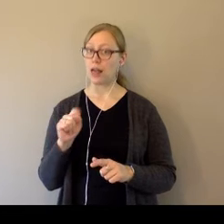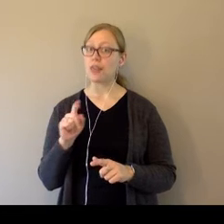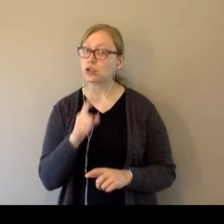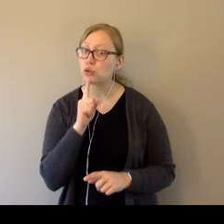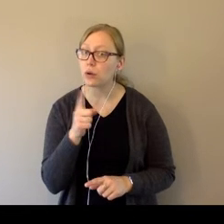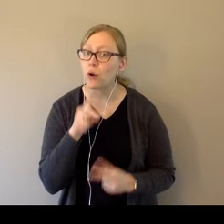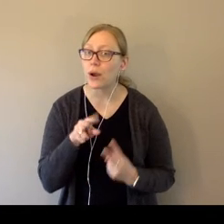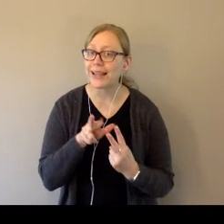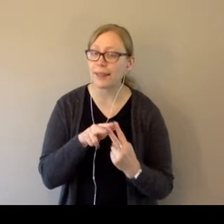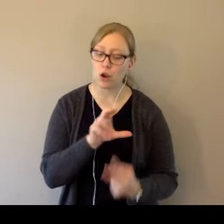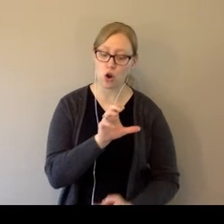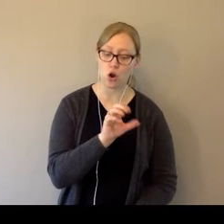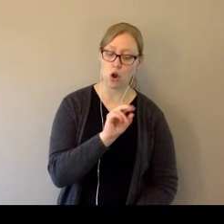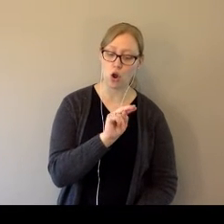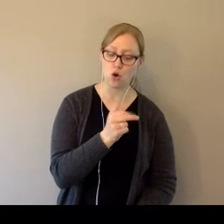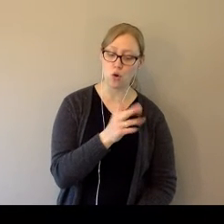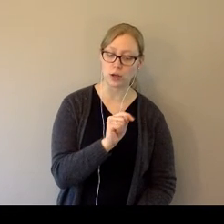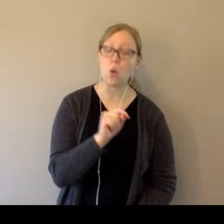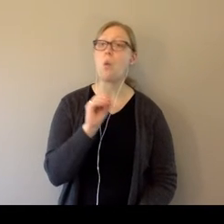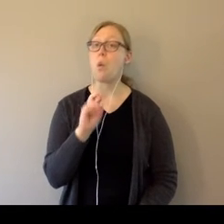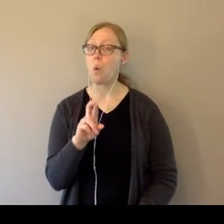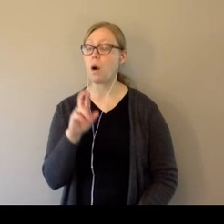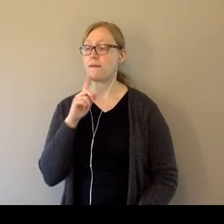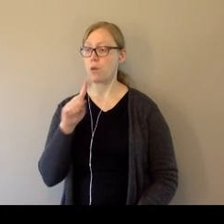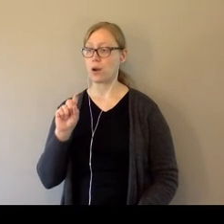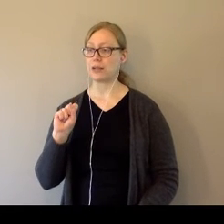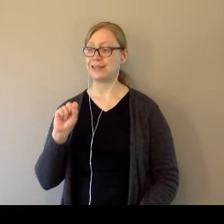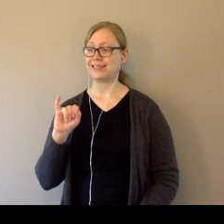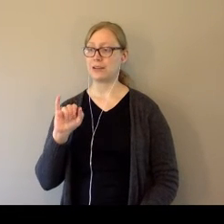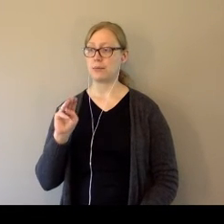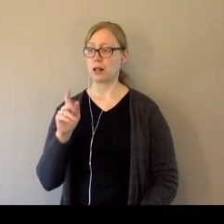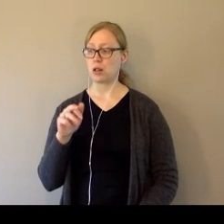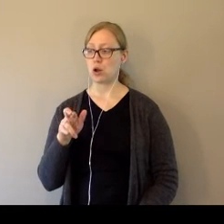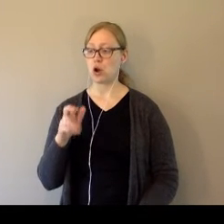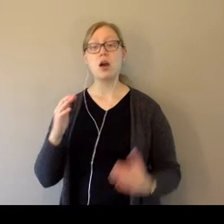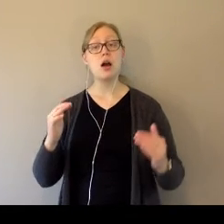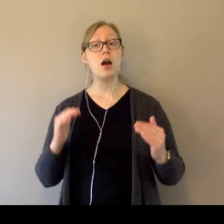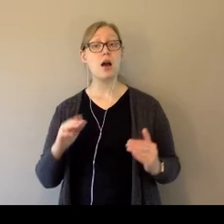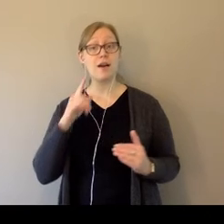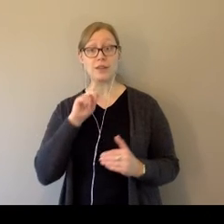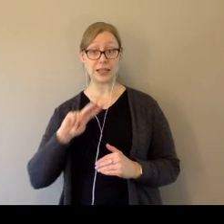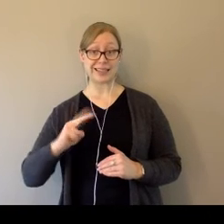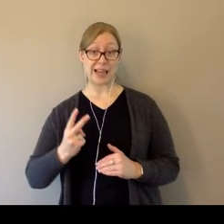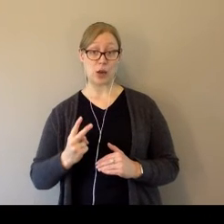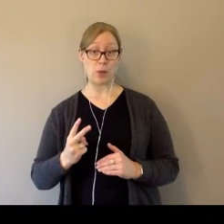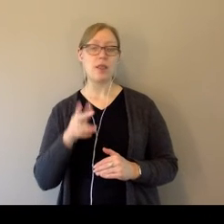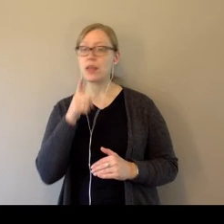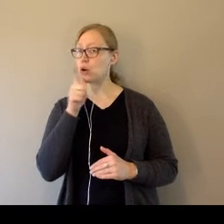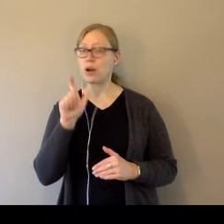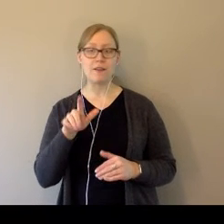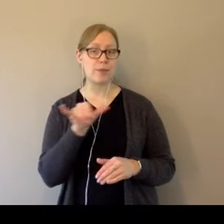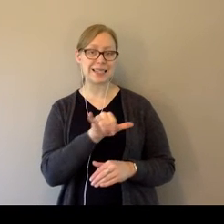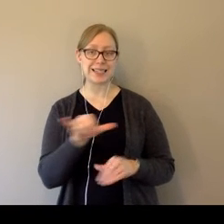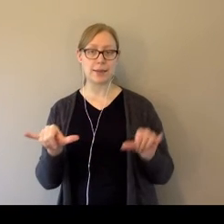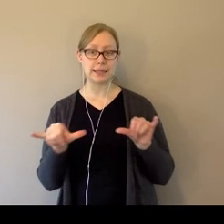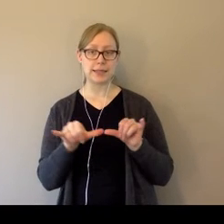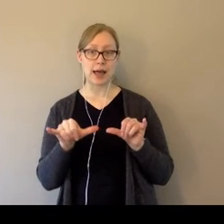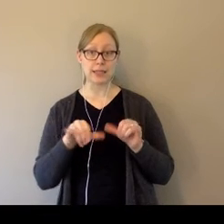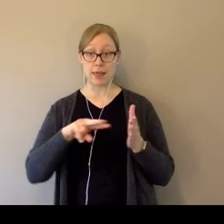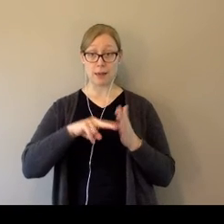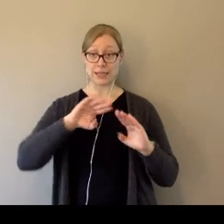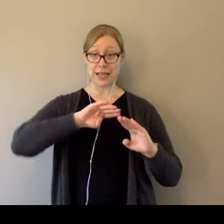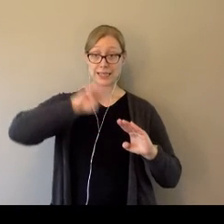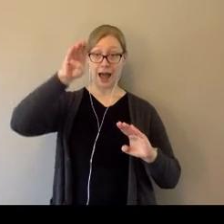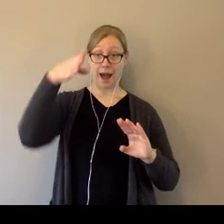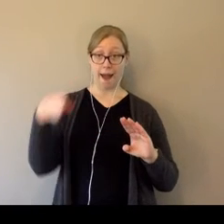for the second requirement, similar figures do not have to be the same size. And so the sides of the figure,